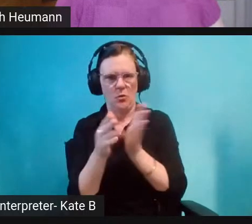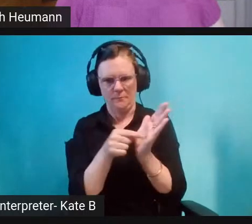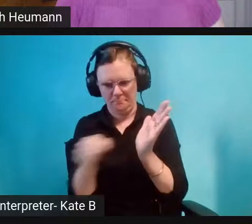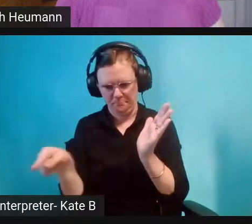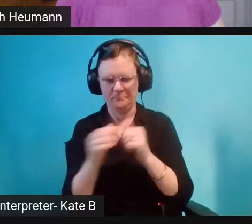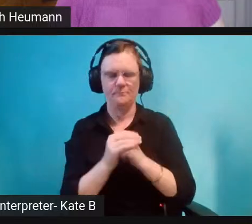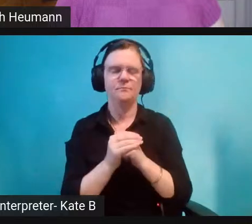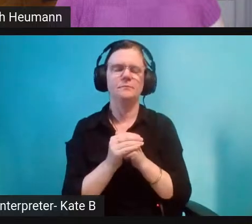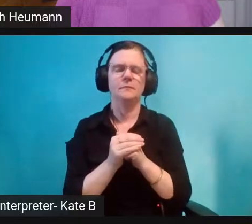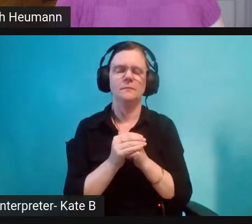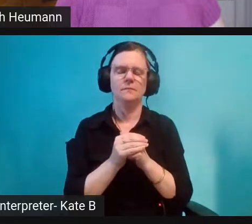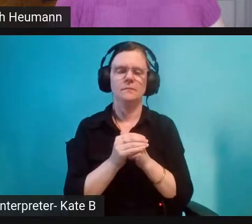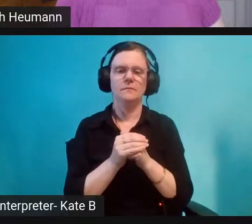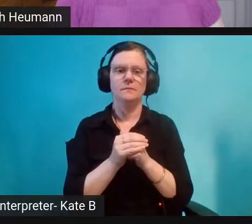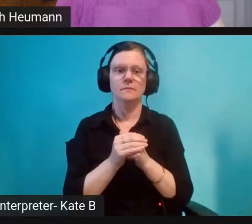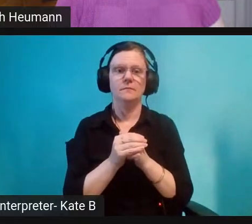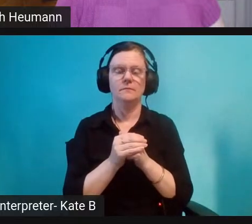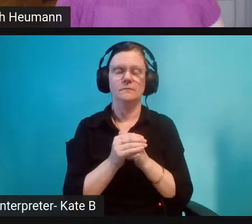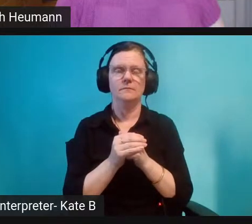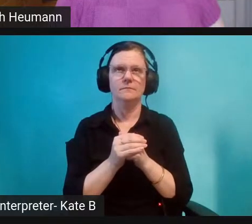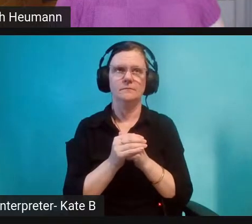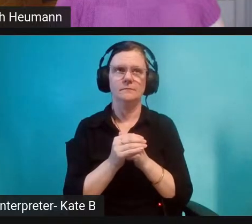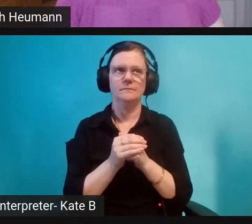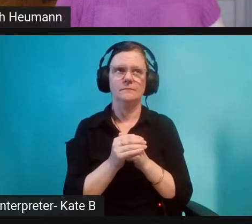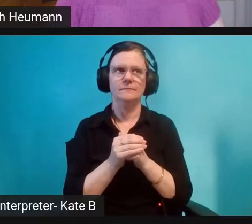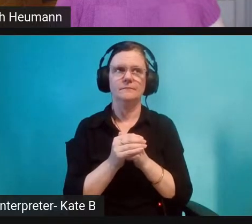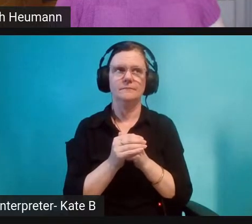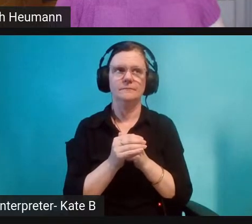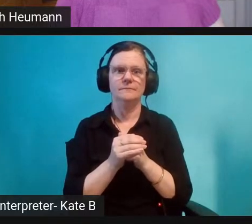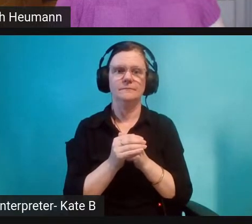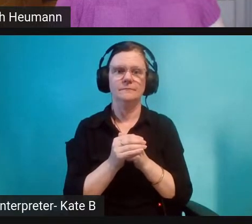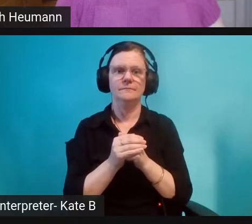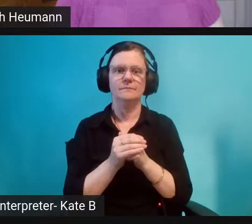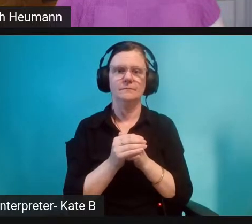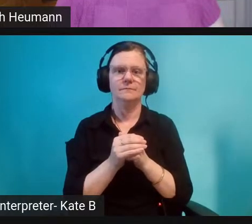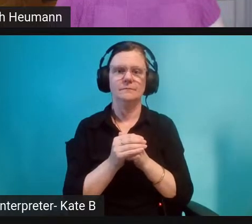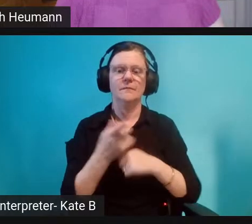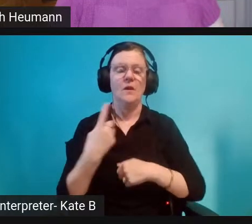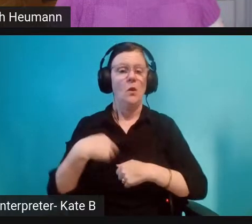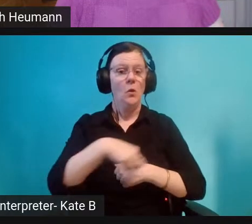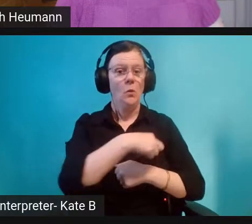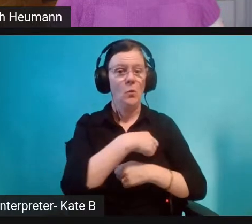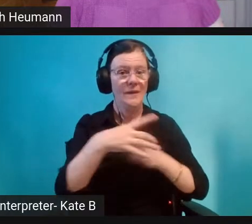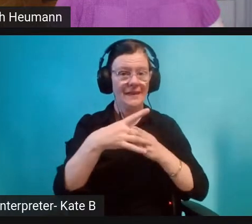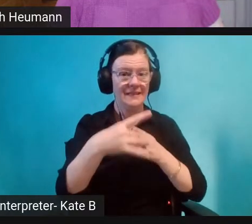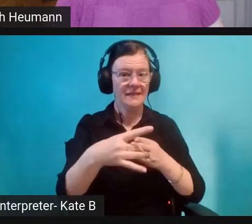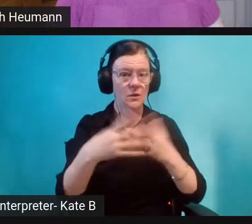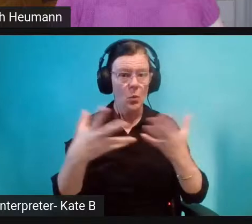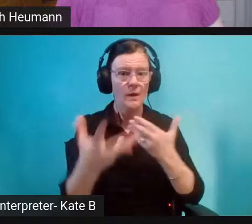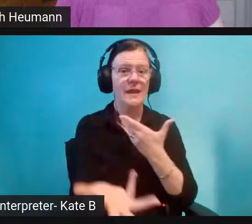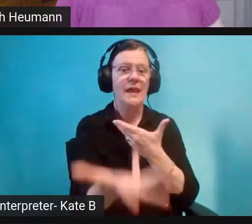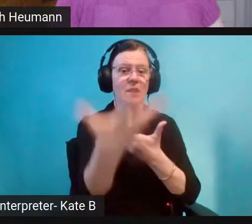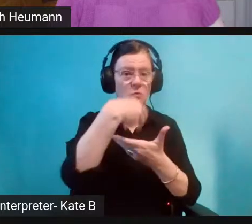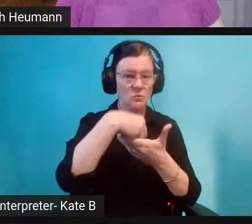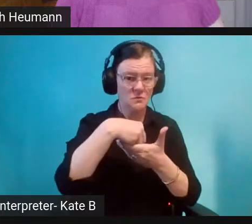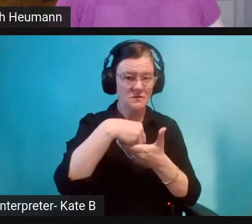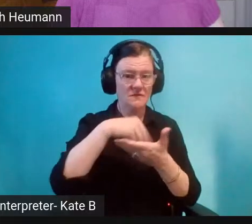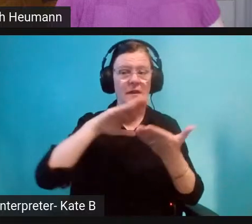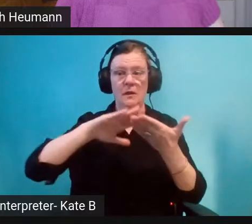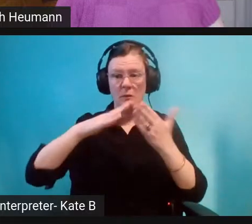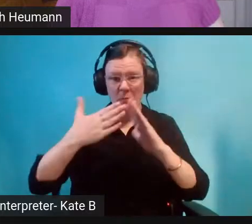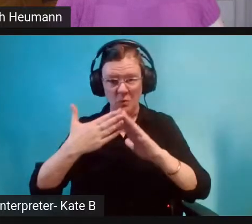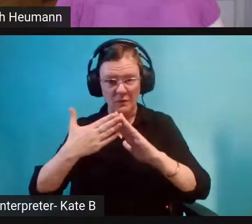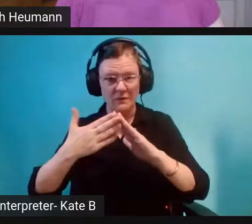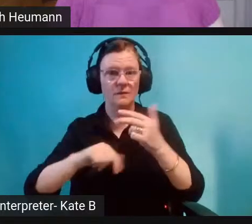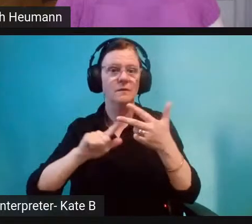We, meaning all of us, we are leaders of inclusiveness and community, of